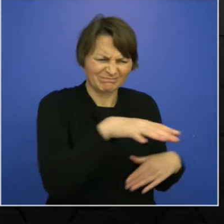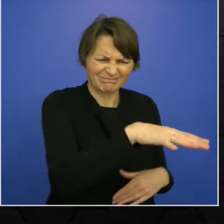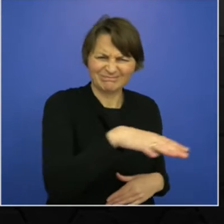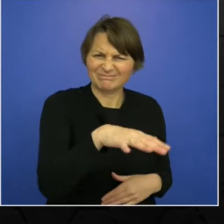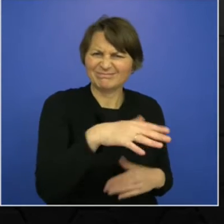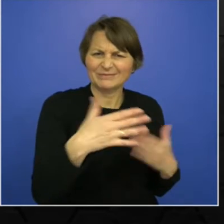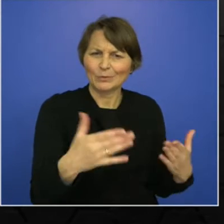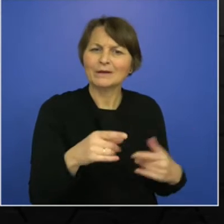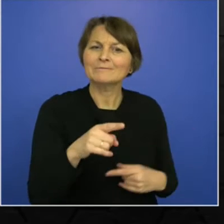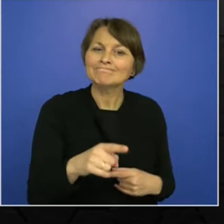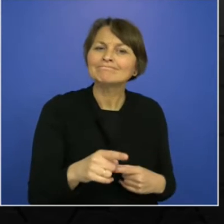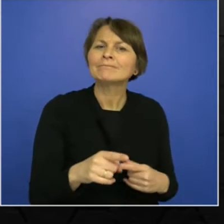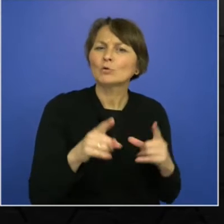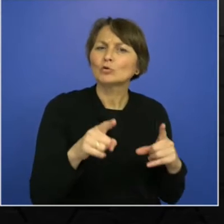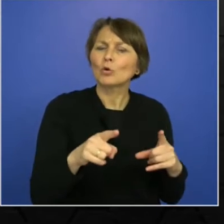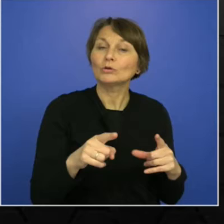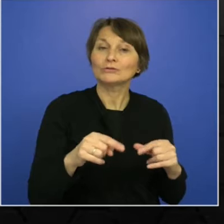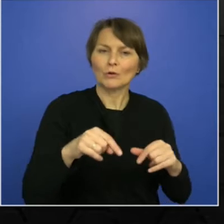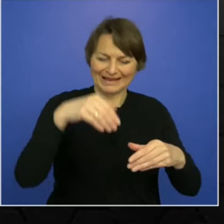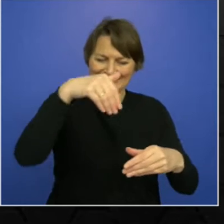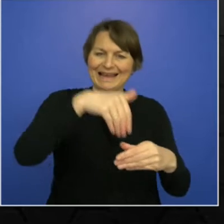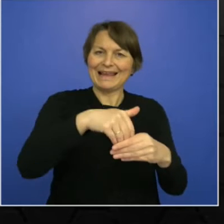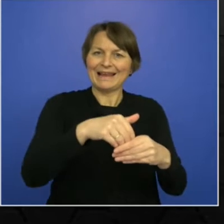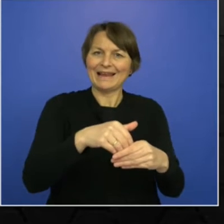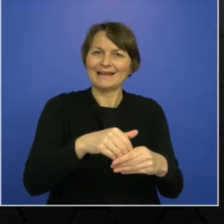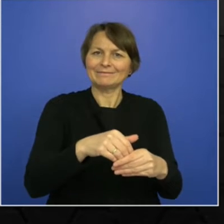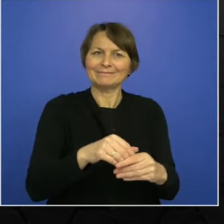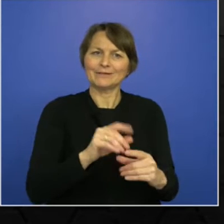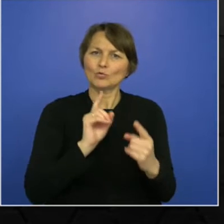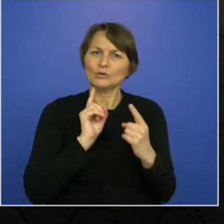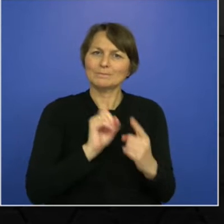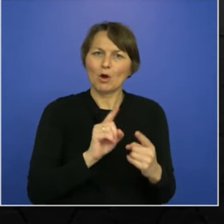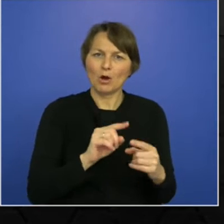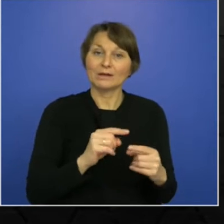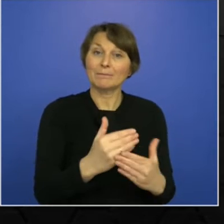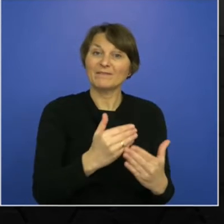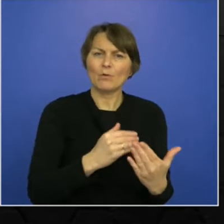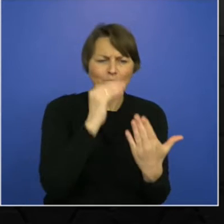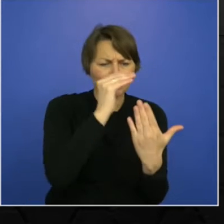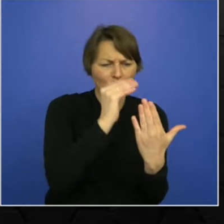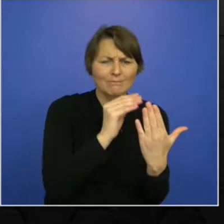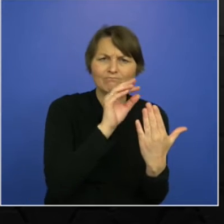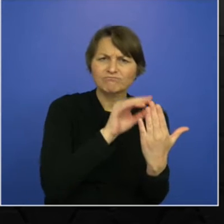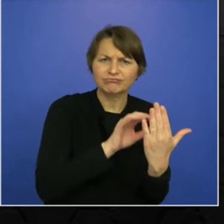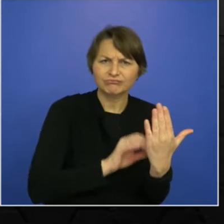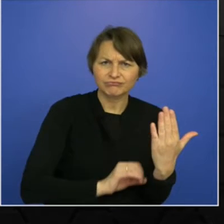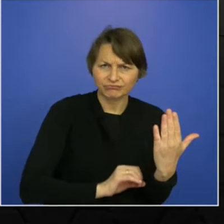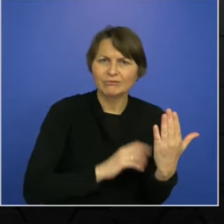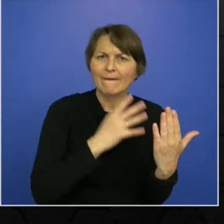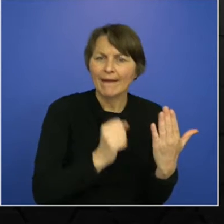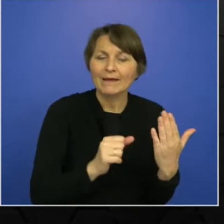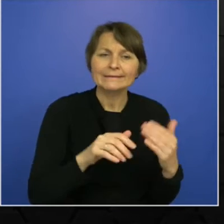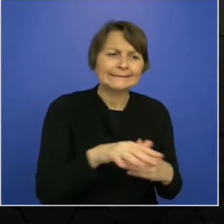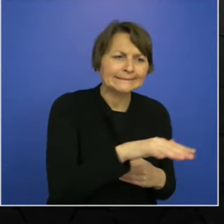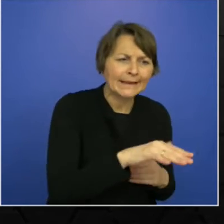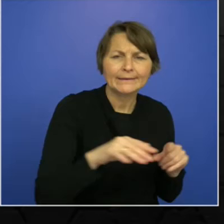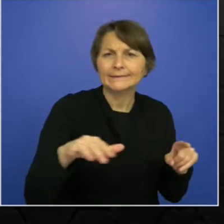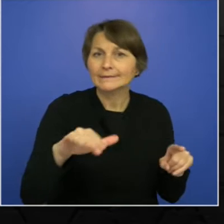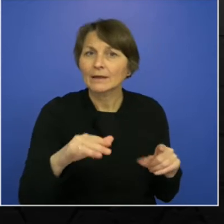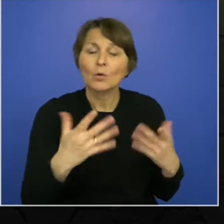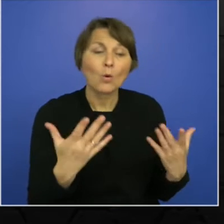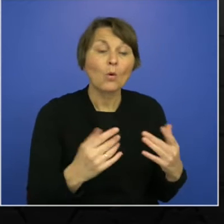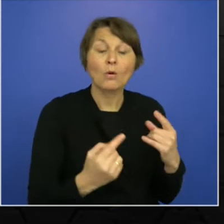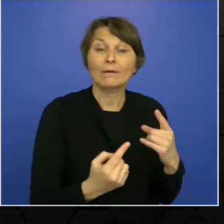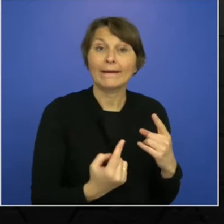are already in the bot. They are already programmed there for the user. So when a scenario is triggered by the bot, the